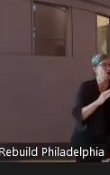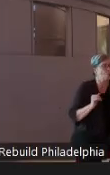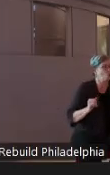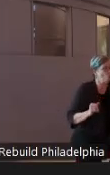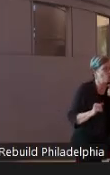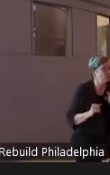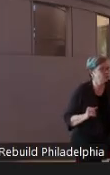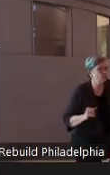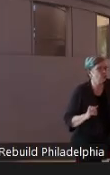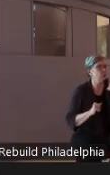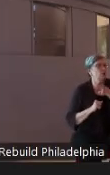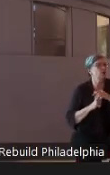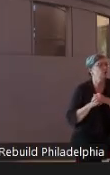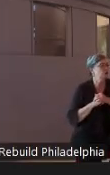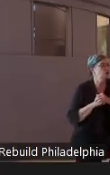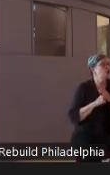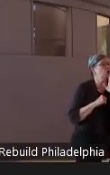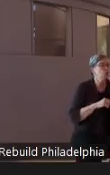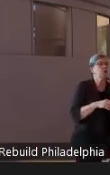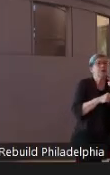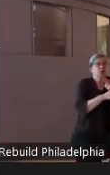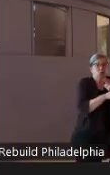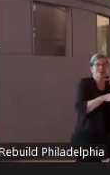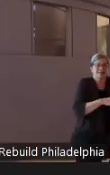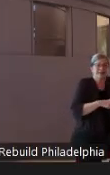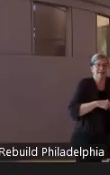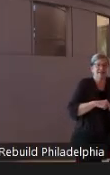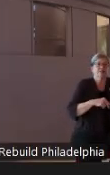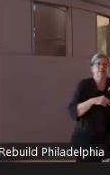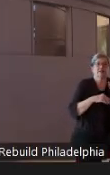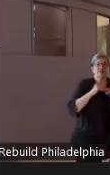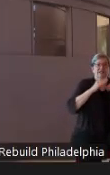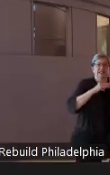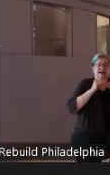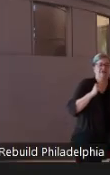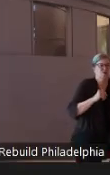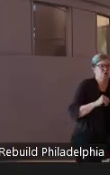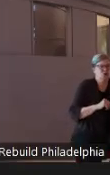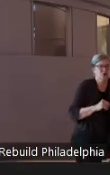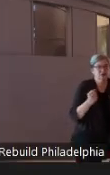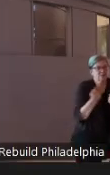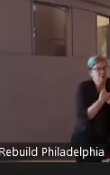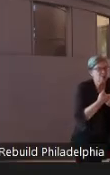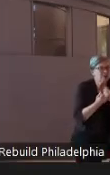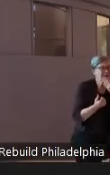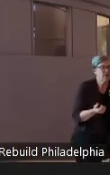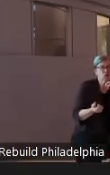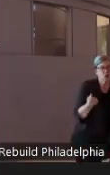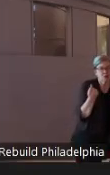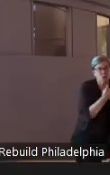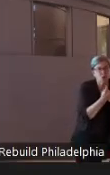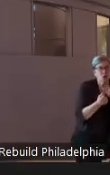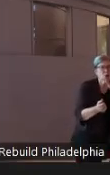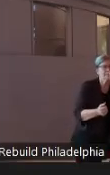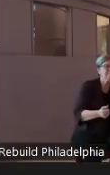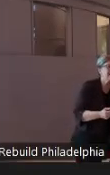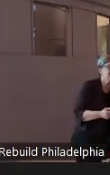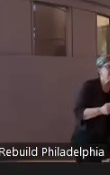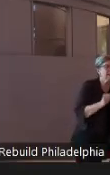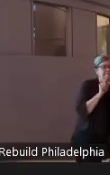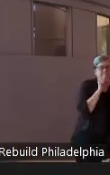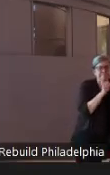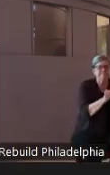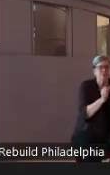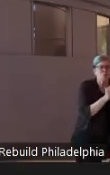you that will be using this facility for your support, for your patience, for sticking it out with us.